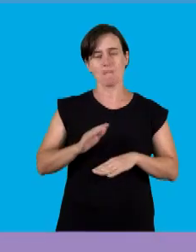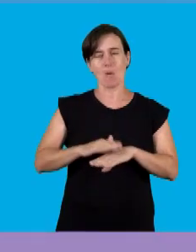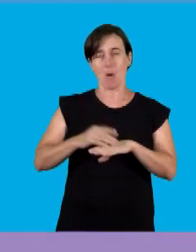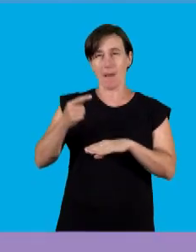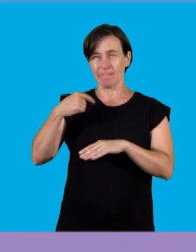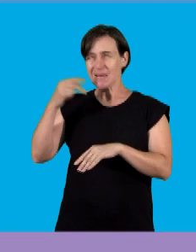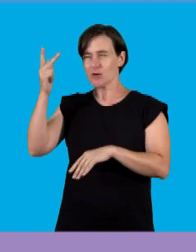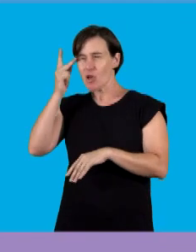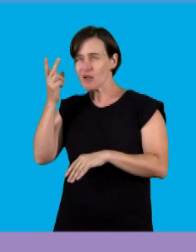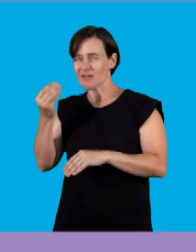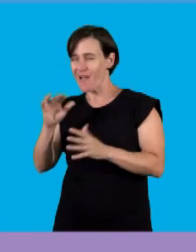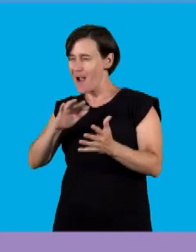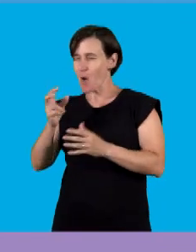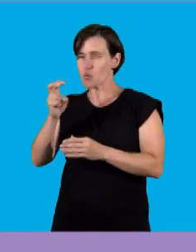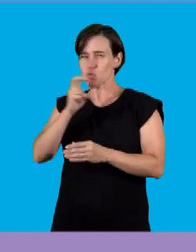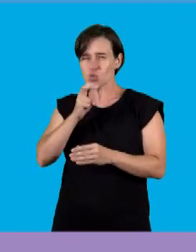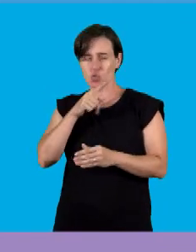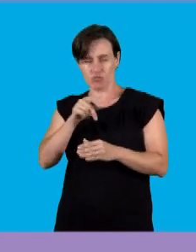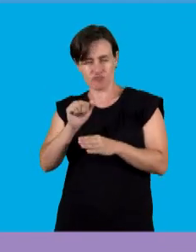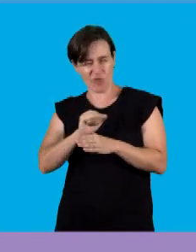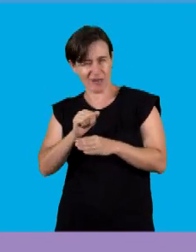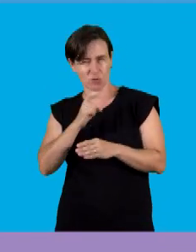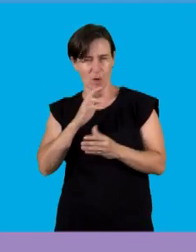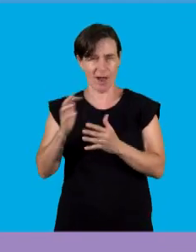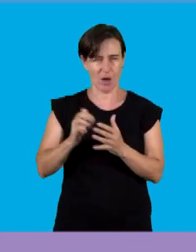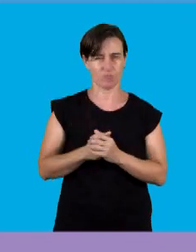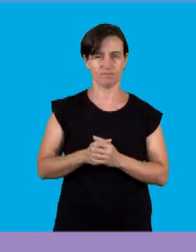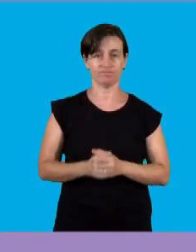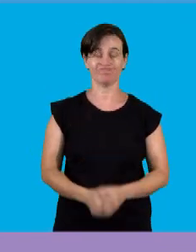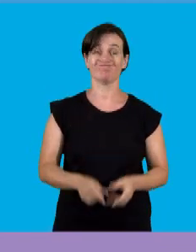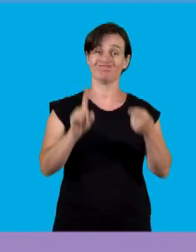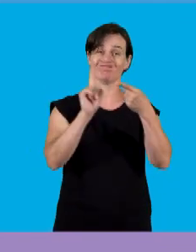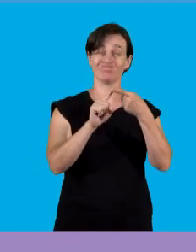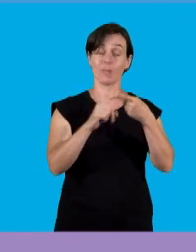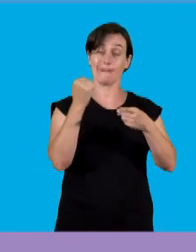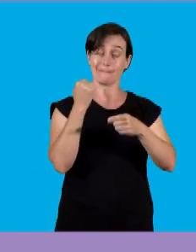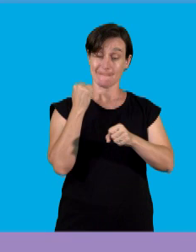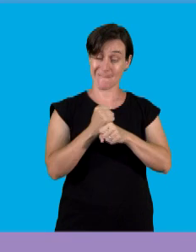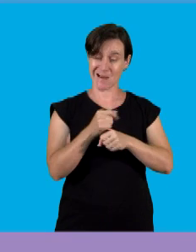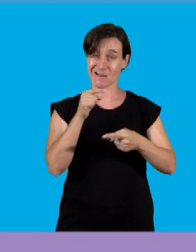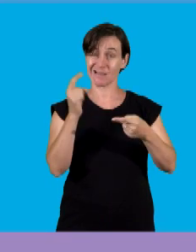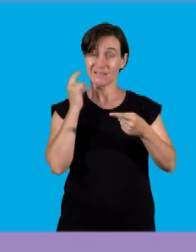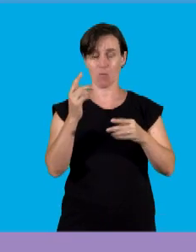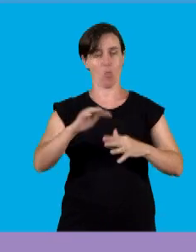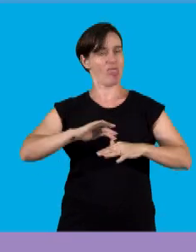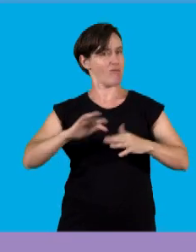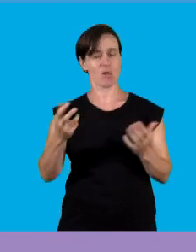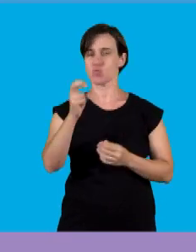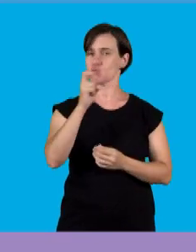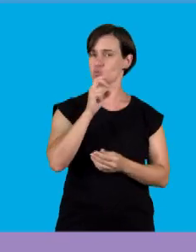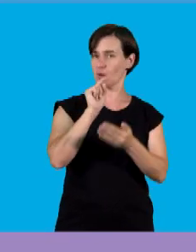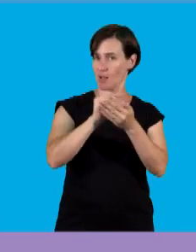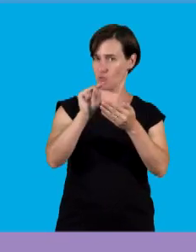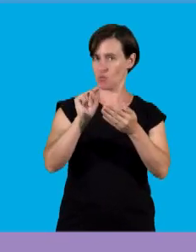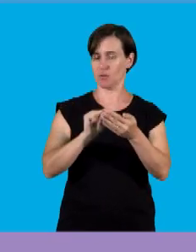questions. Let's look at the first one there. It says there, simplify the following questions without the use of a calculator. Let's look at our